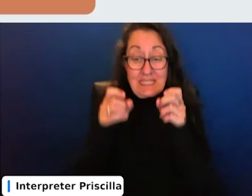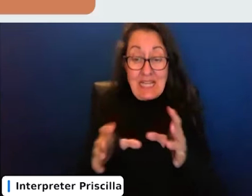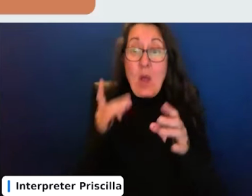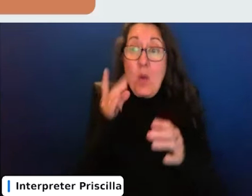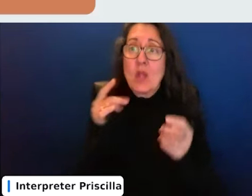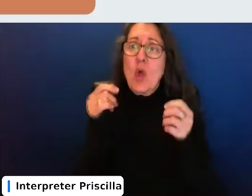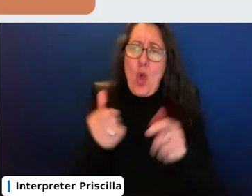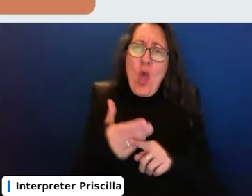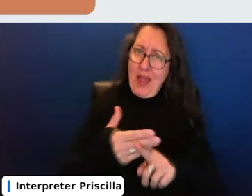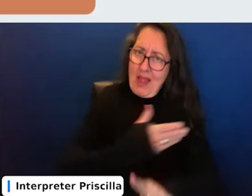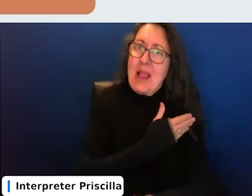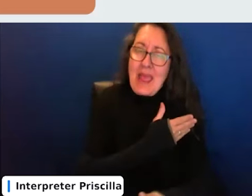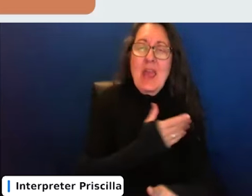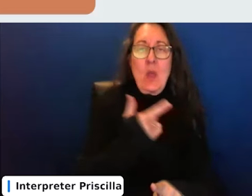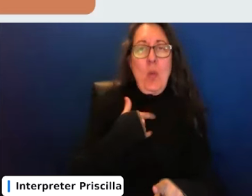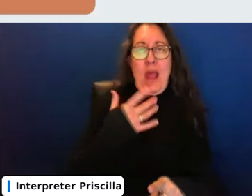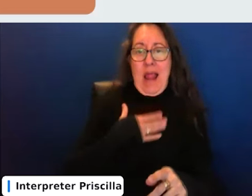this deadline.